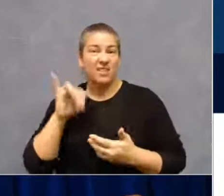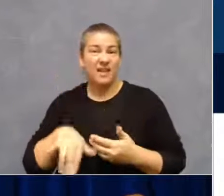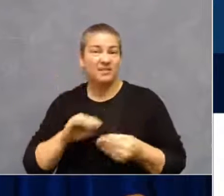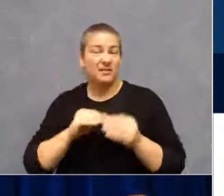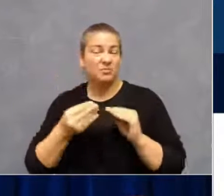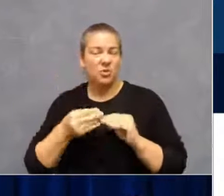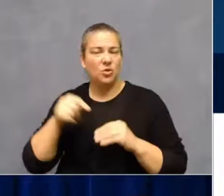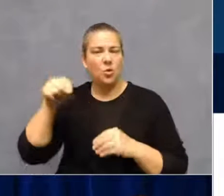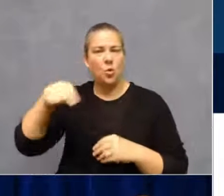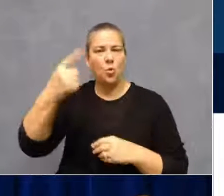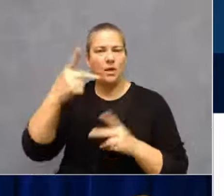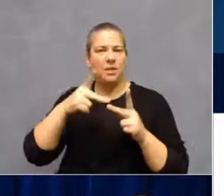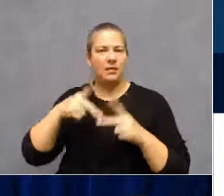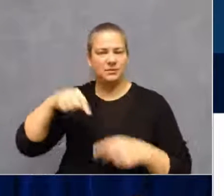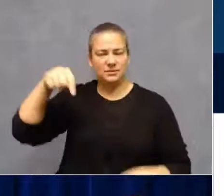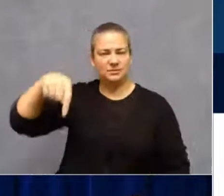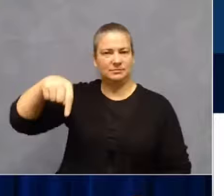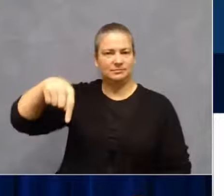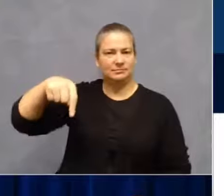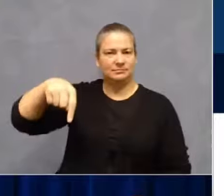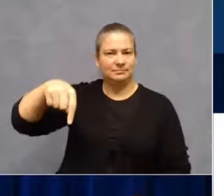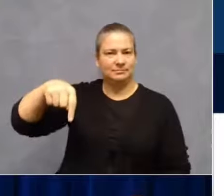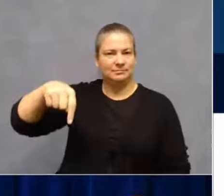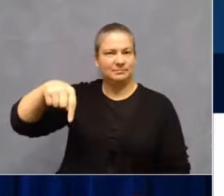before. Next slide, please.